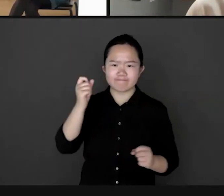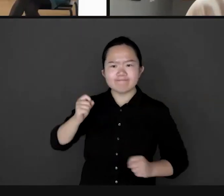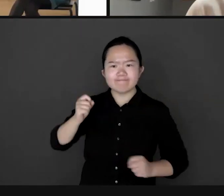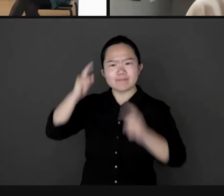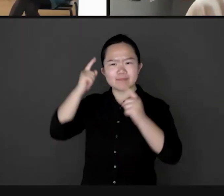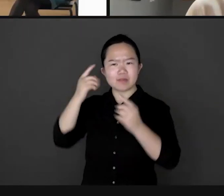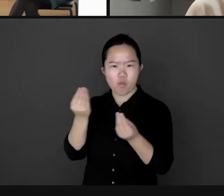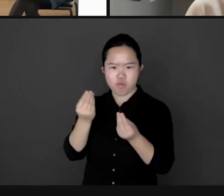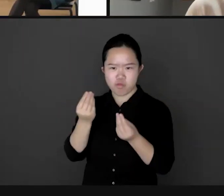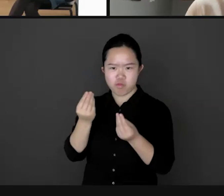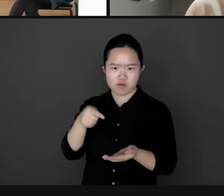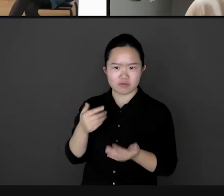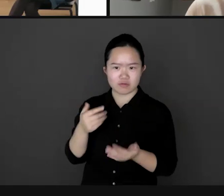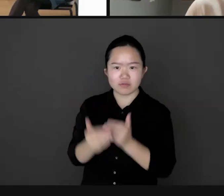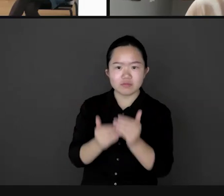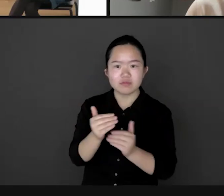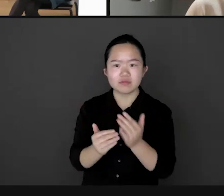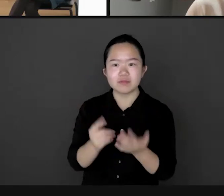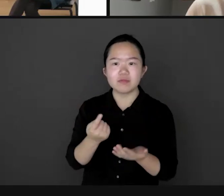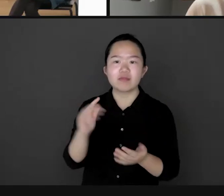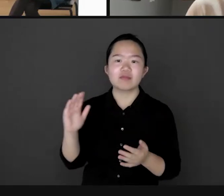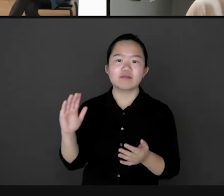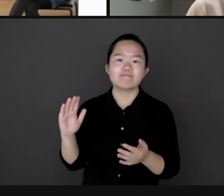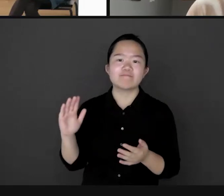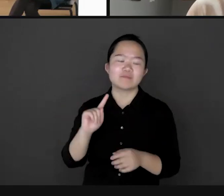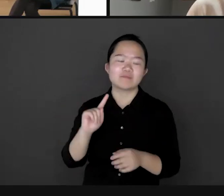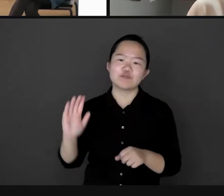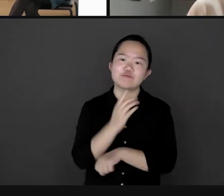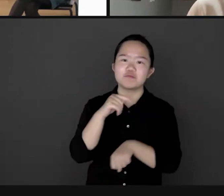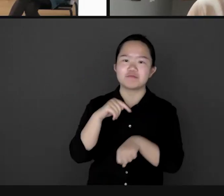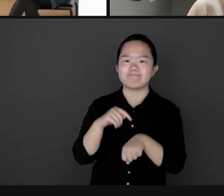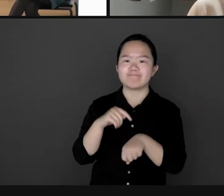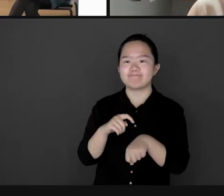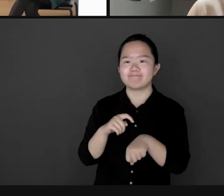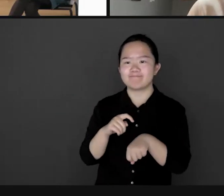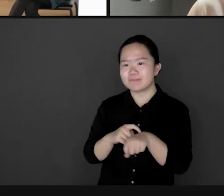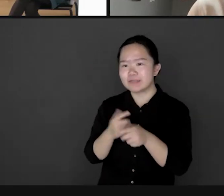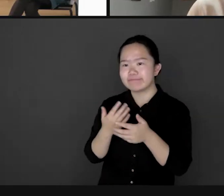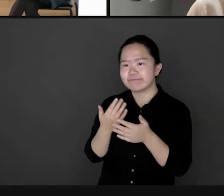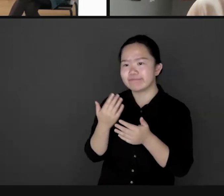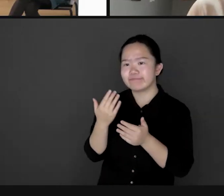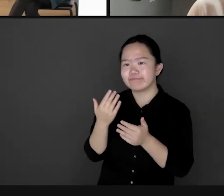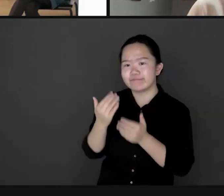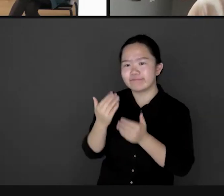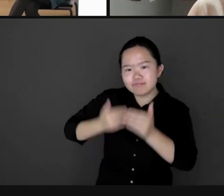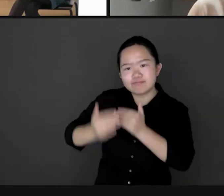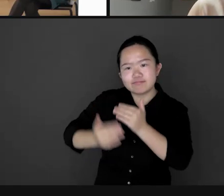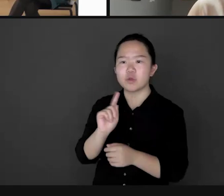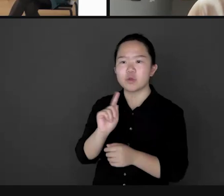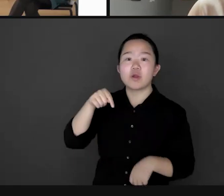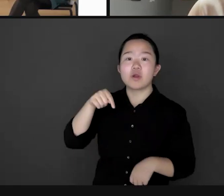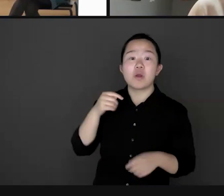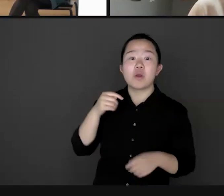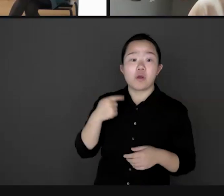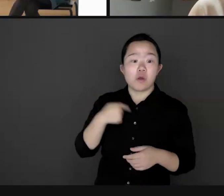January. And if I was to say one thing that is the most important for us